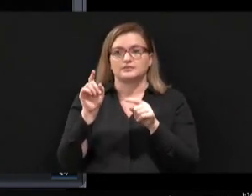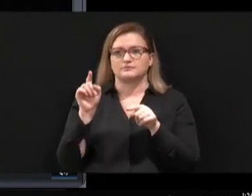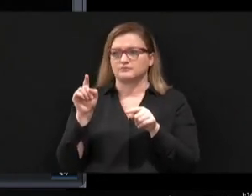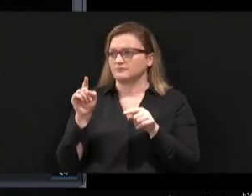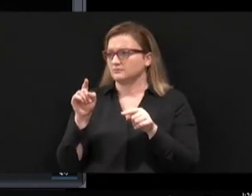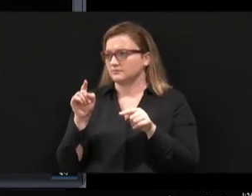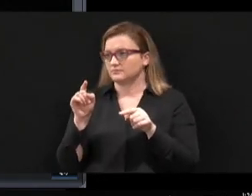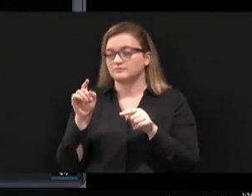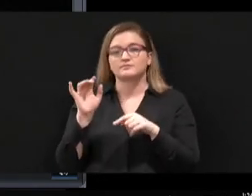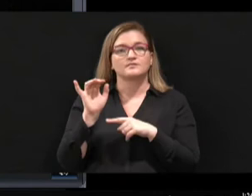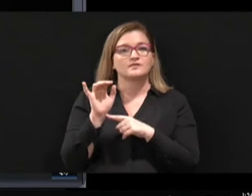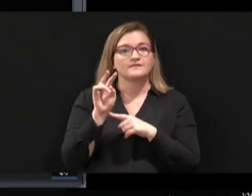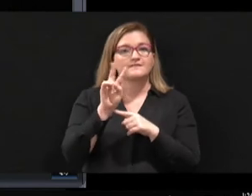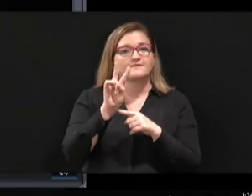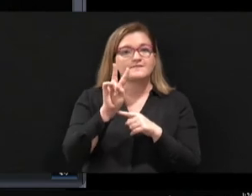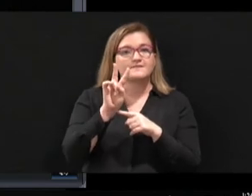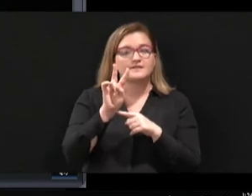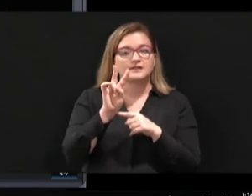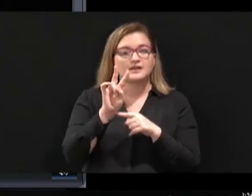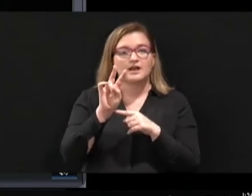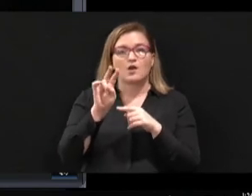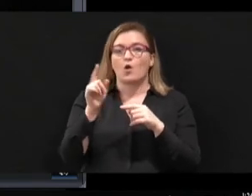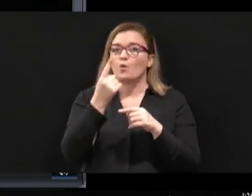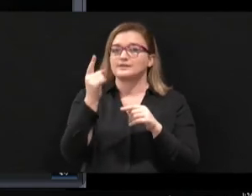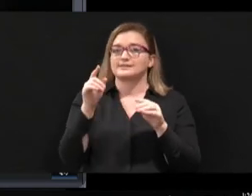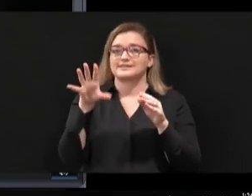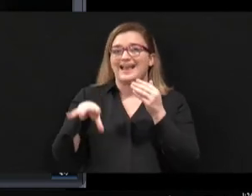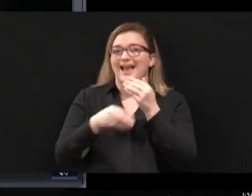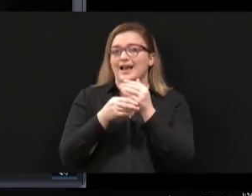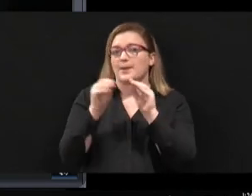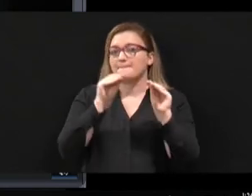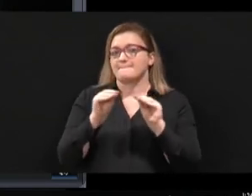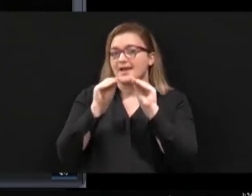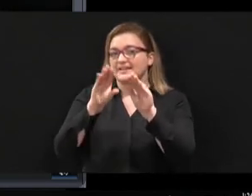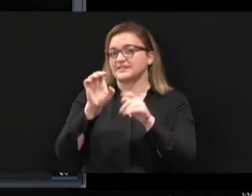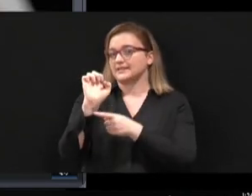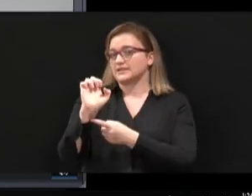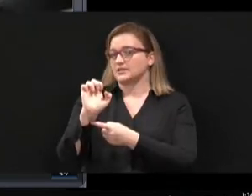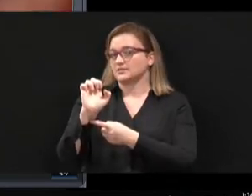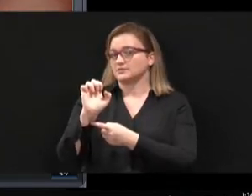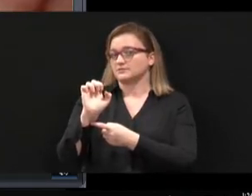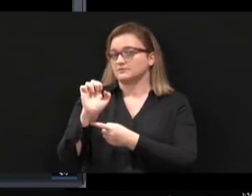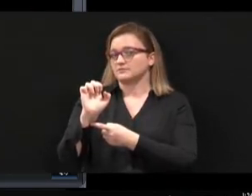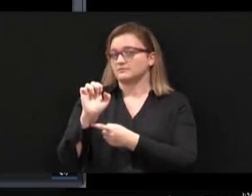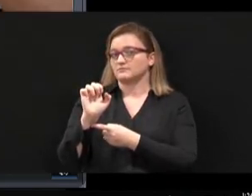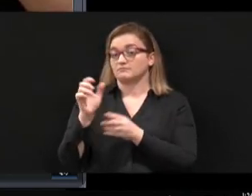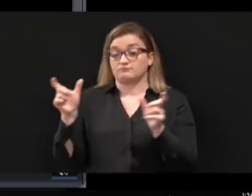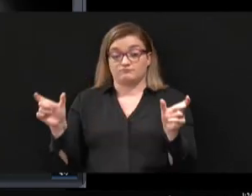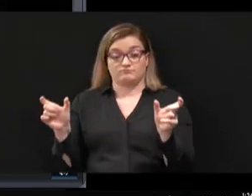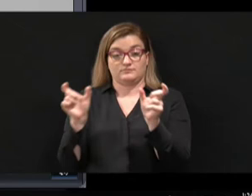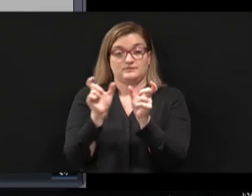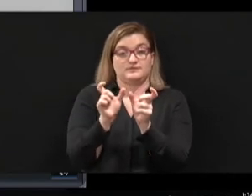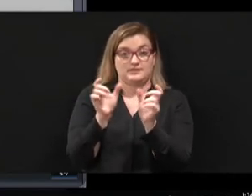the ending sounds like always add a magic E. Okay, let's put them together.